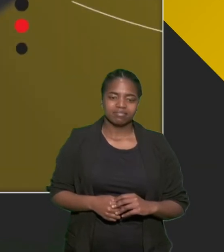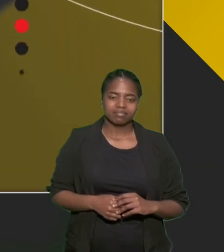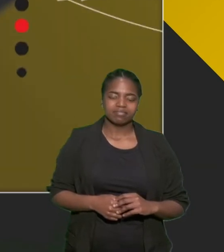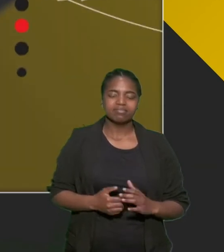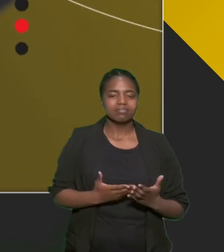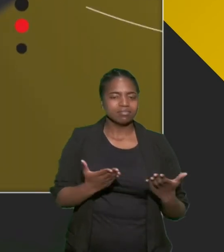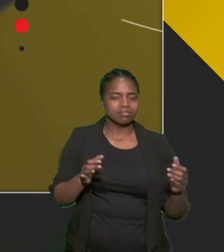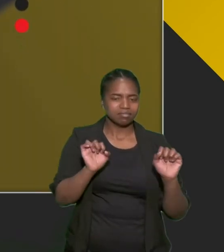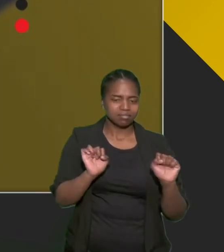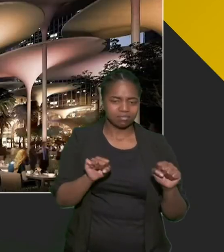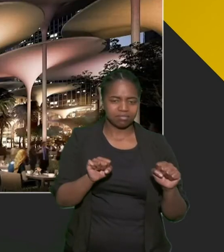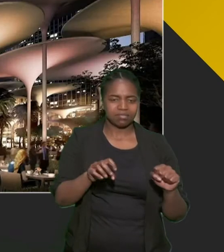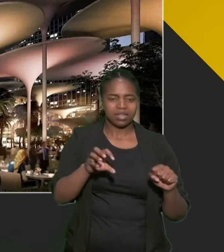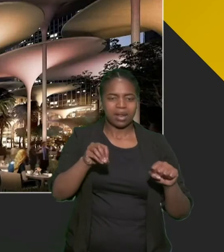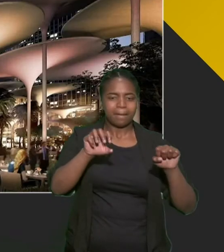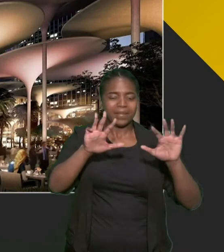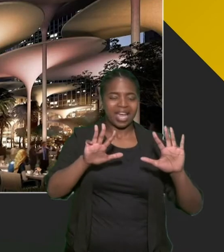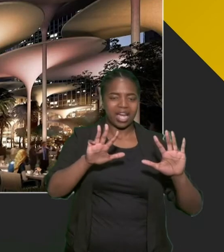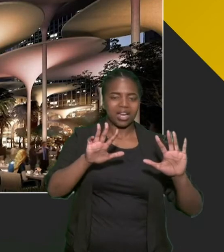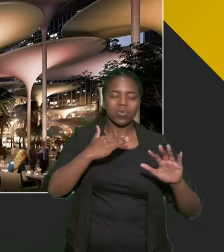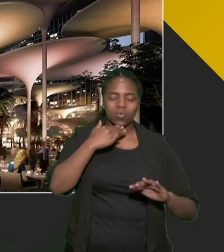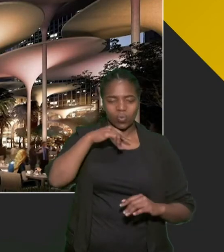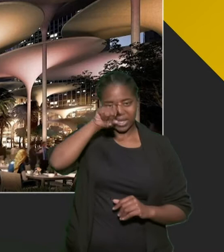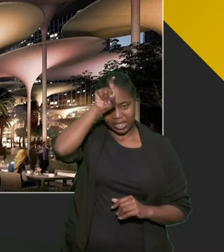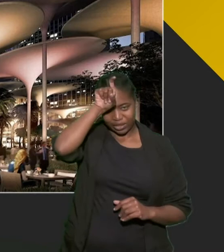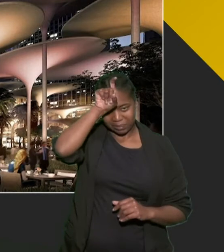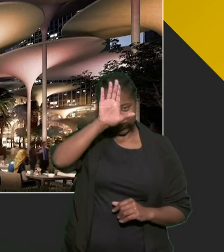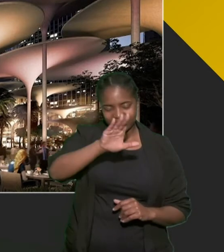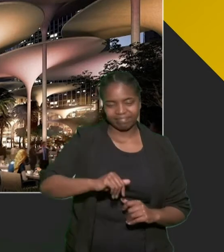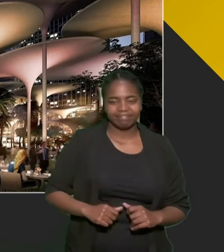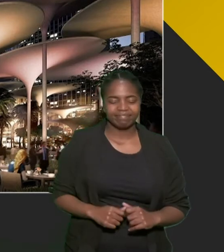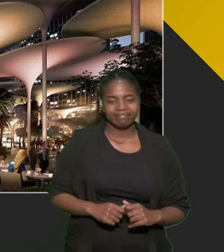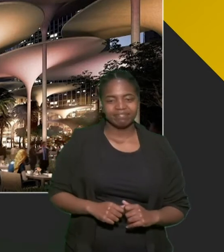And of course, home to our pyramids is Egypt, coming in at number 9.